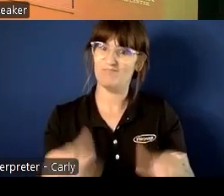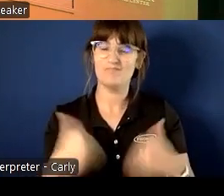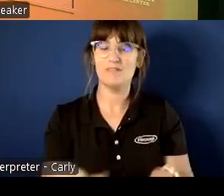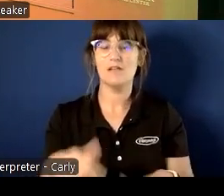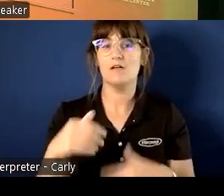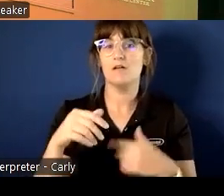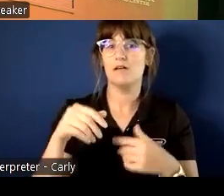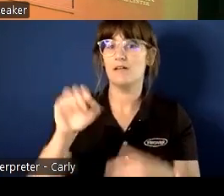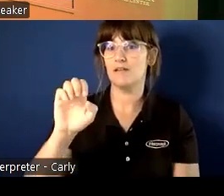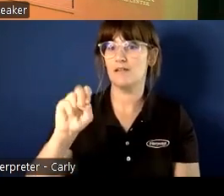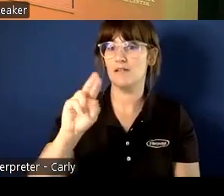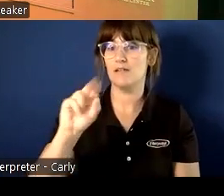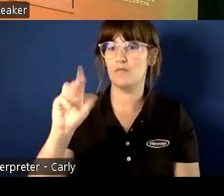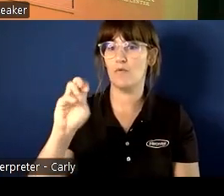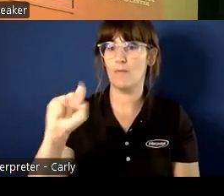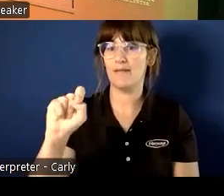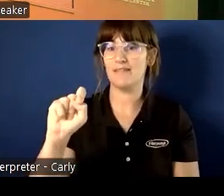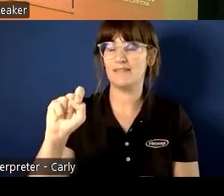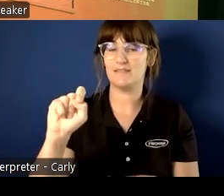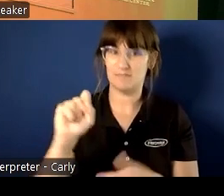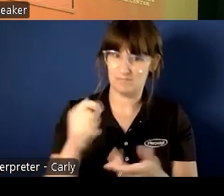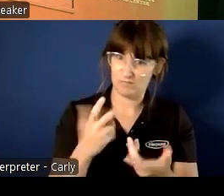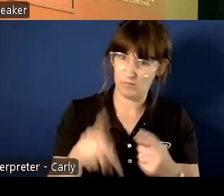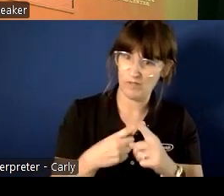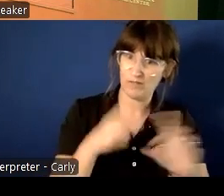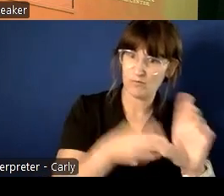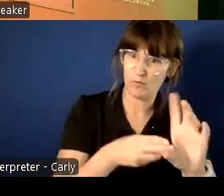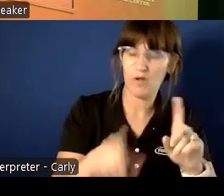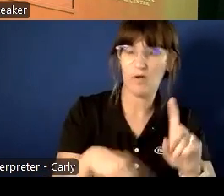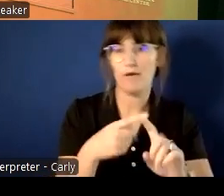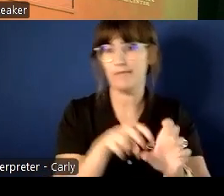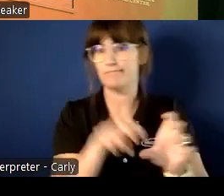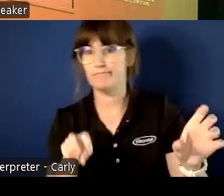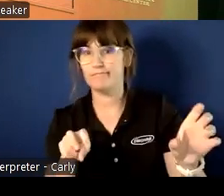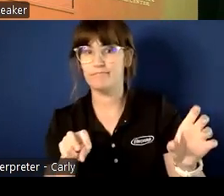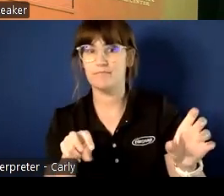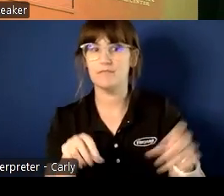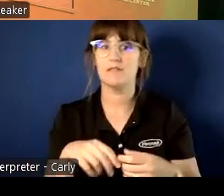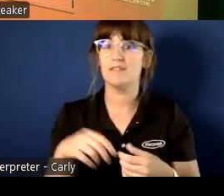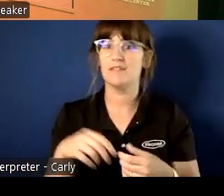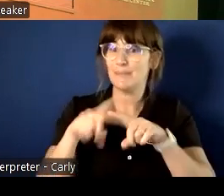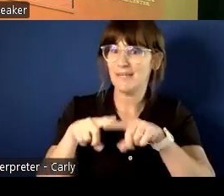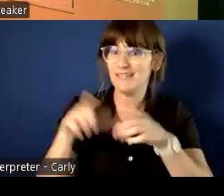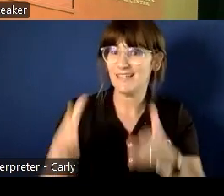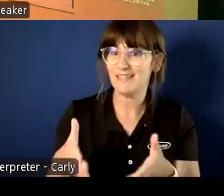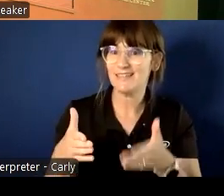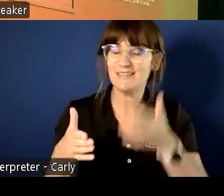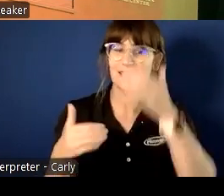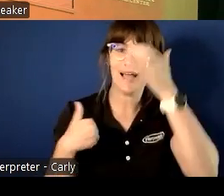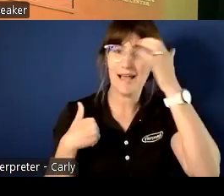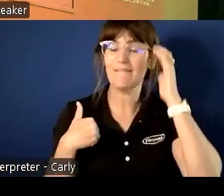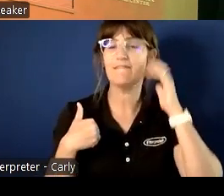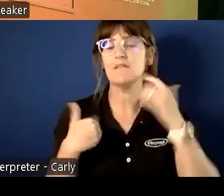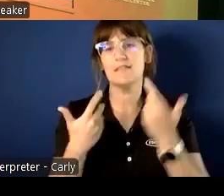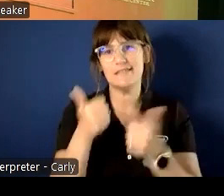disenroll, right? What's your, do you have a dependent status, right? All these things are kind of